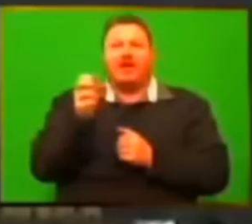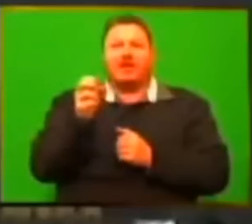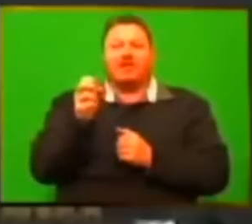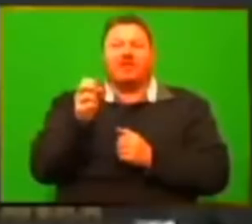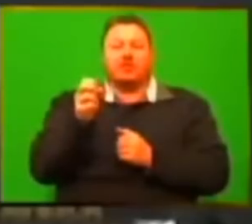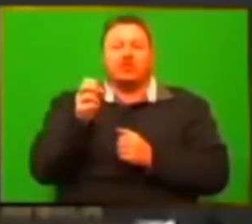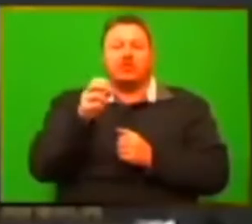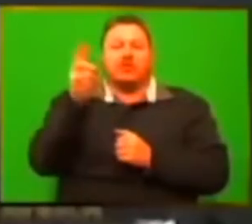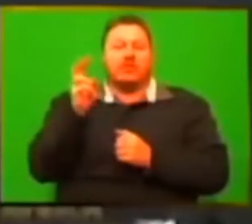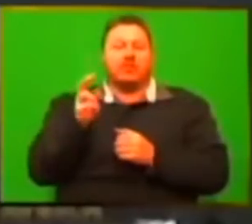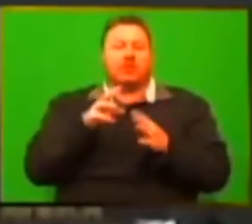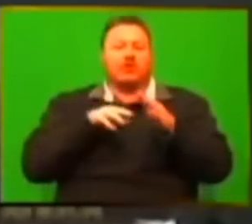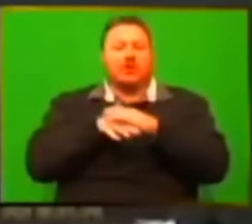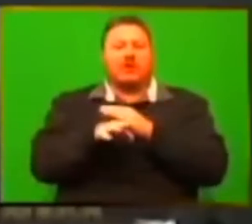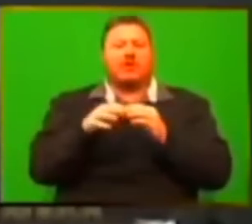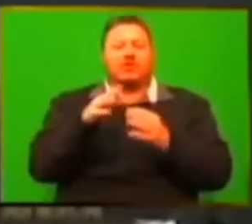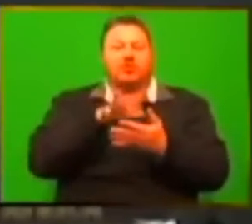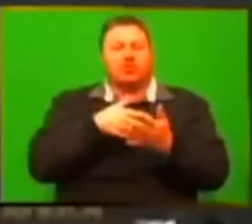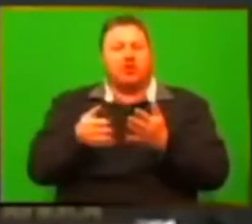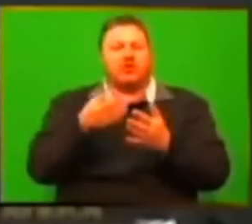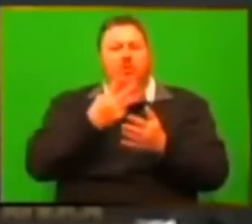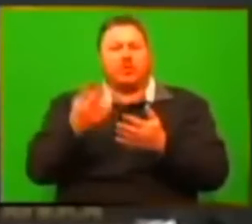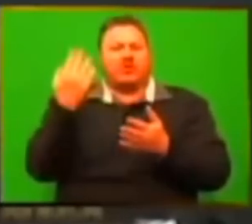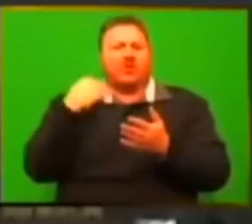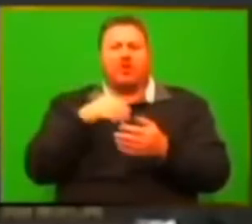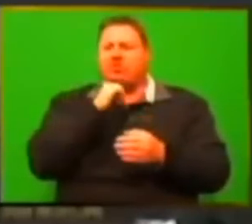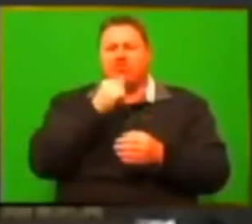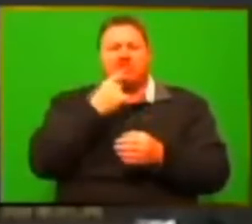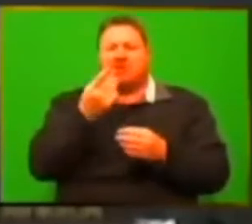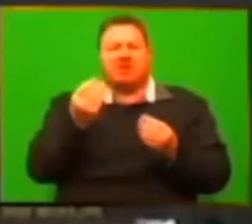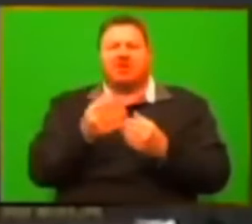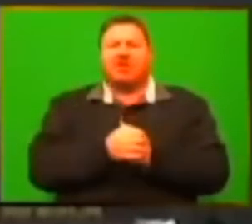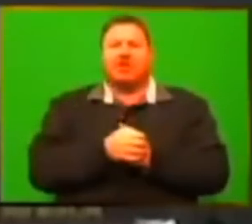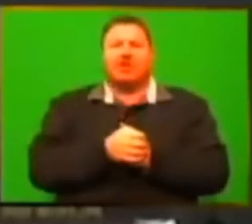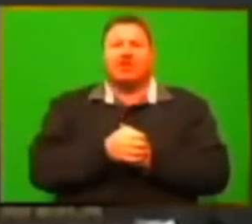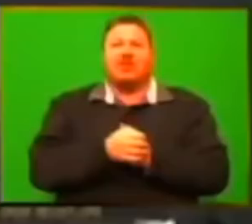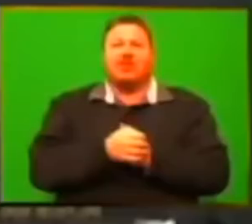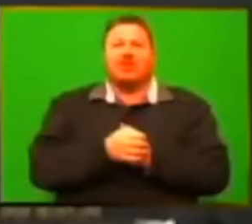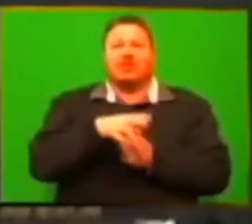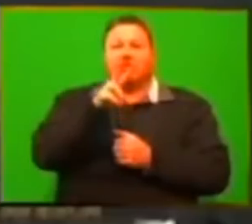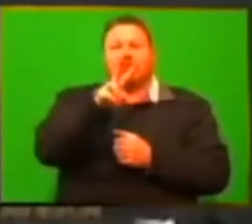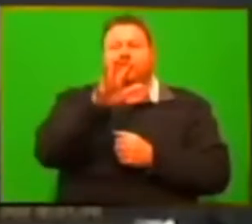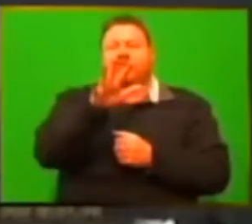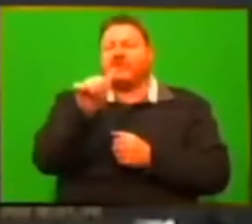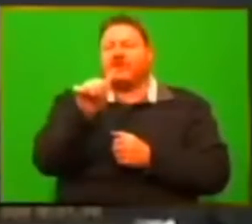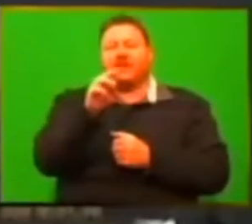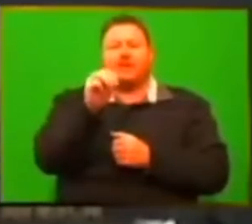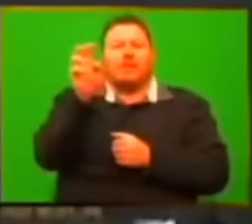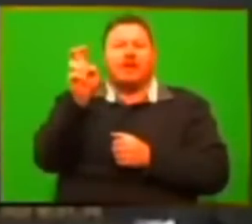weeks ago. You never mentioned anything about that. Instead, you chose to mention 256 megawatt